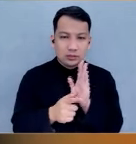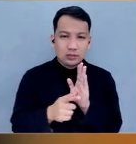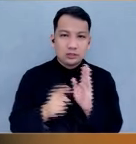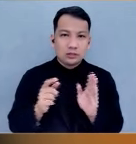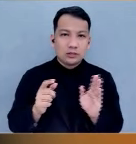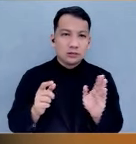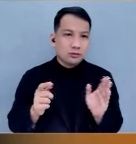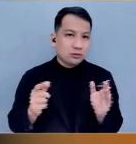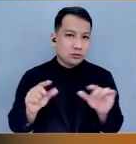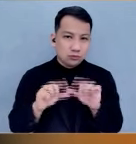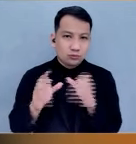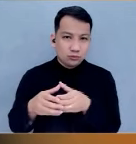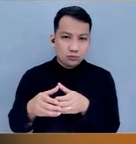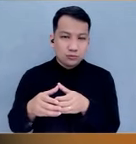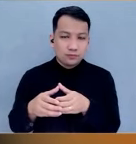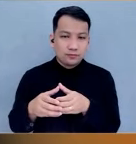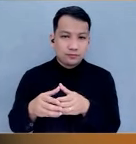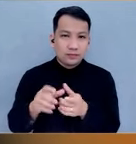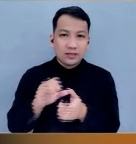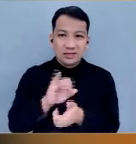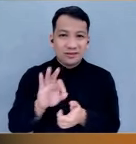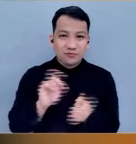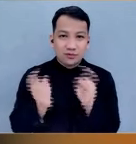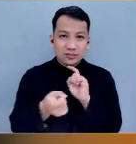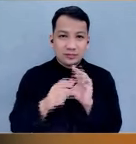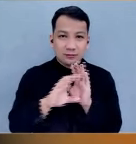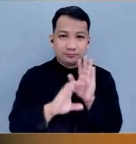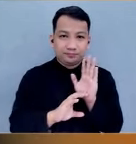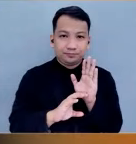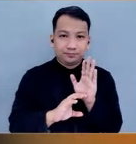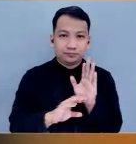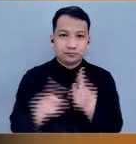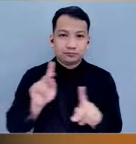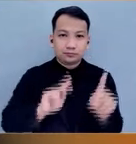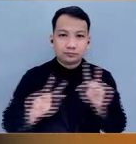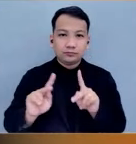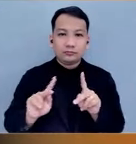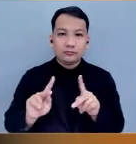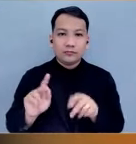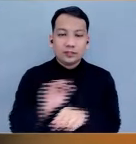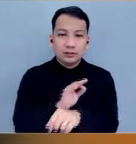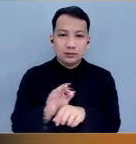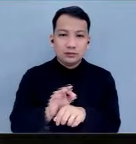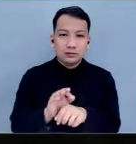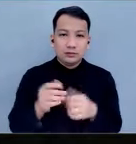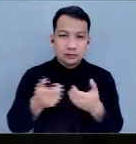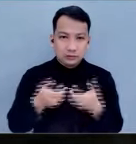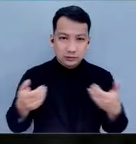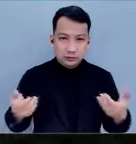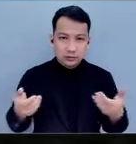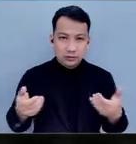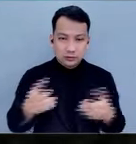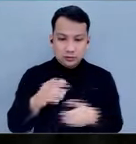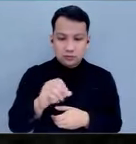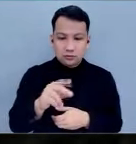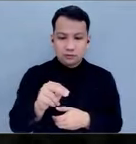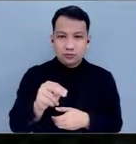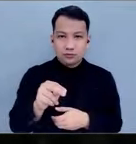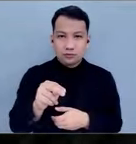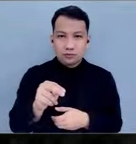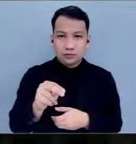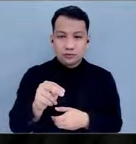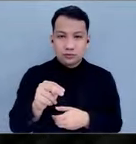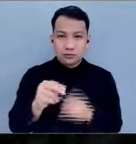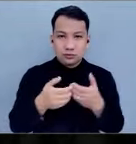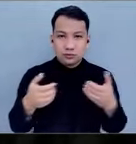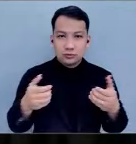they amend the constitution, they're performing the functions of a constituent assembly. Nagbabalita mula sa